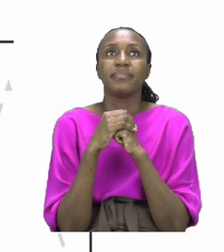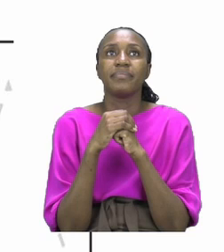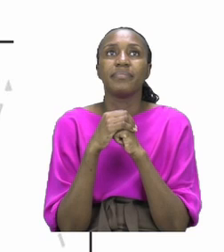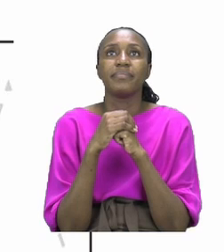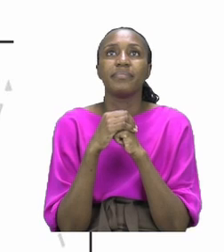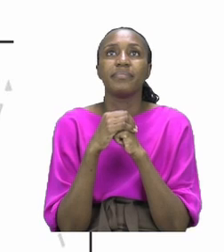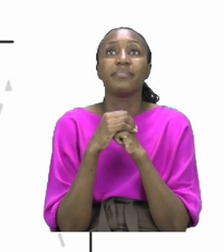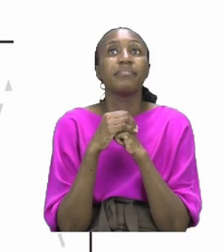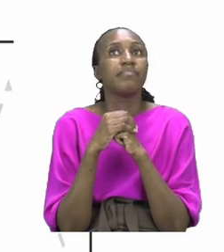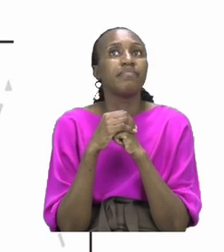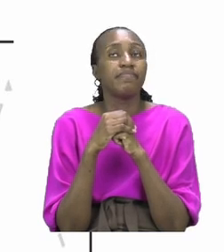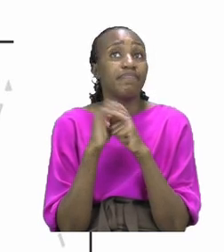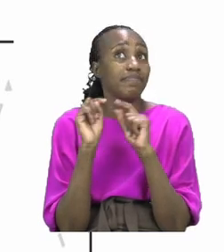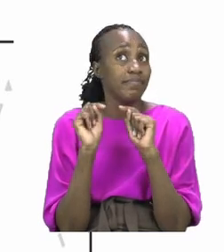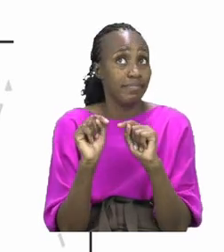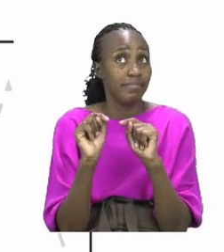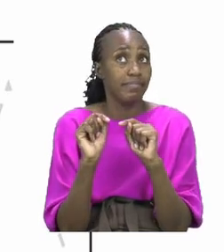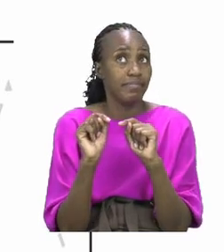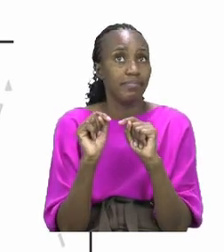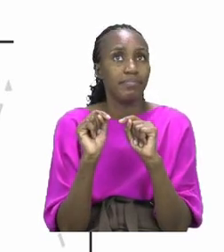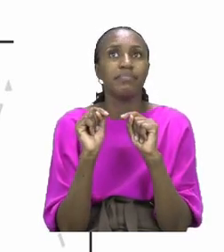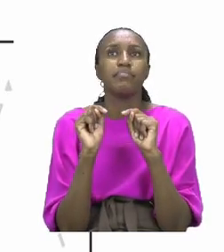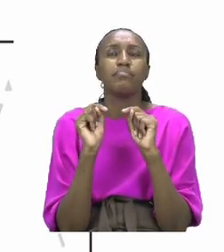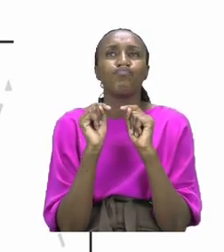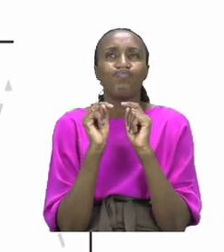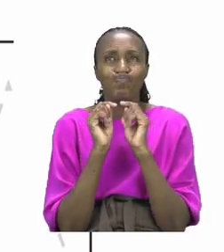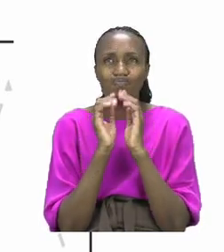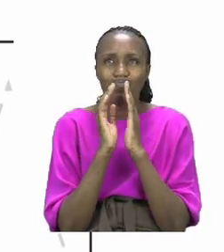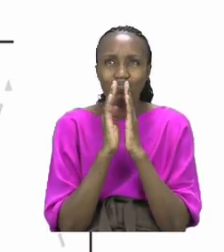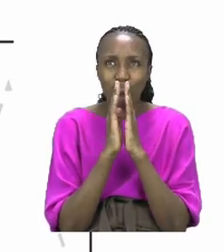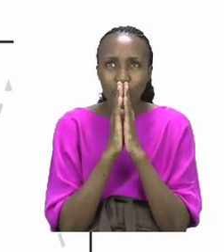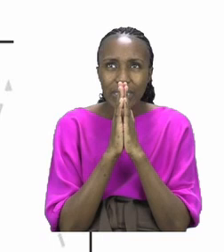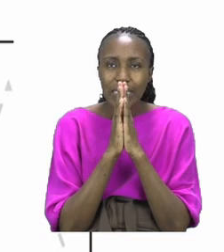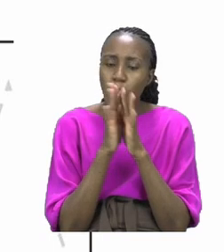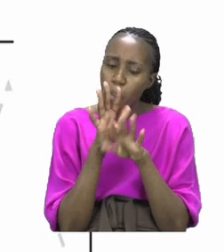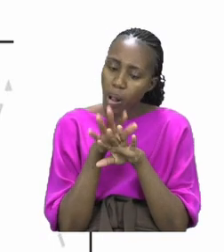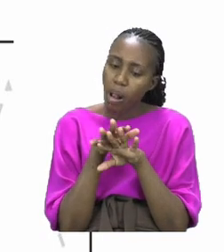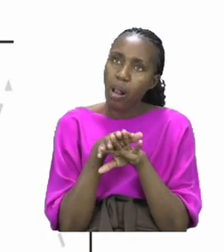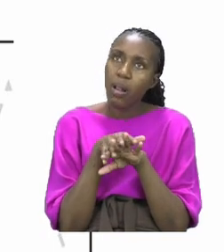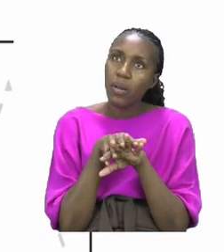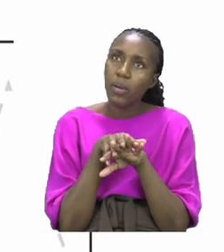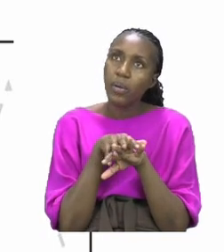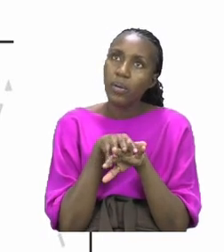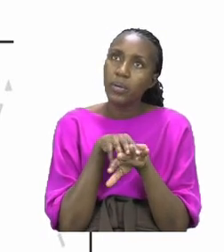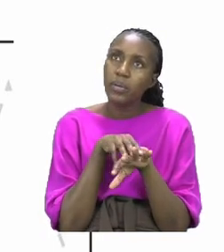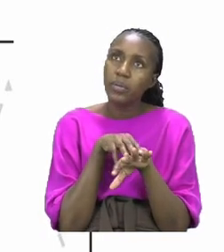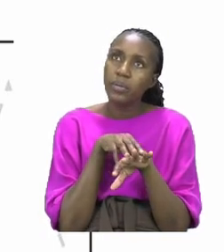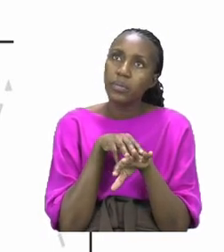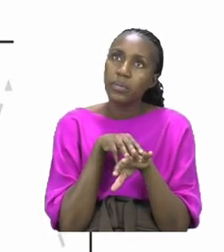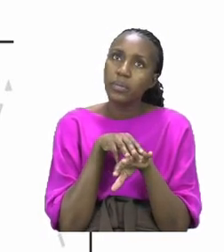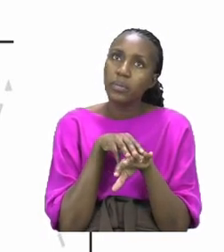that means, boys and girls, that we need to take our time. Try also not to